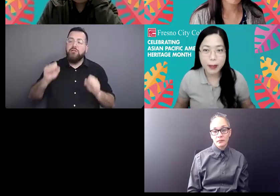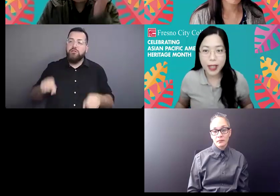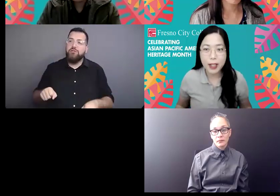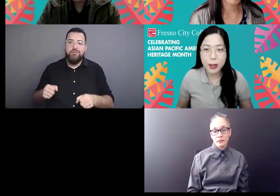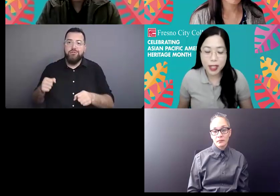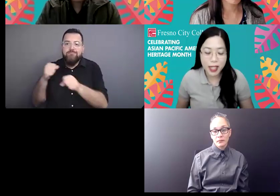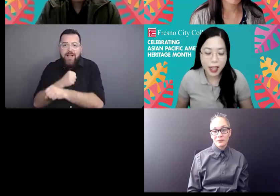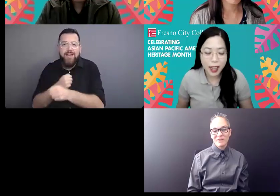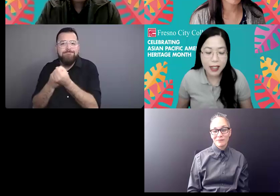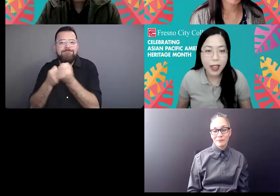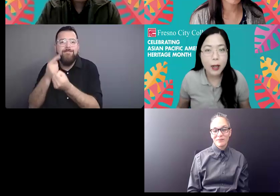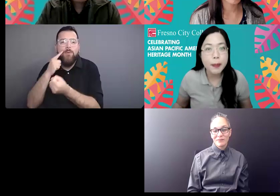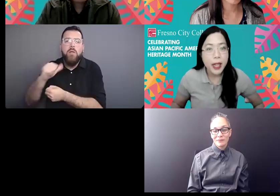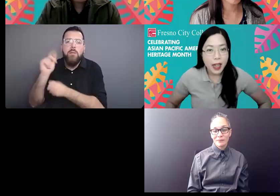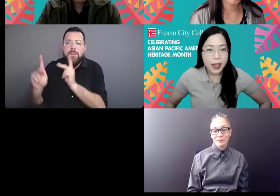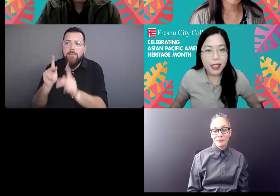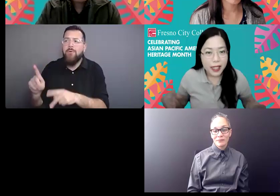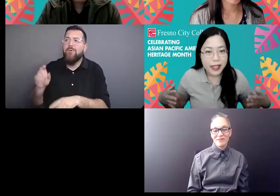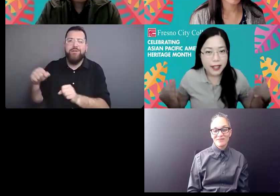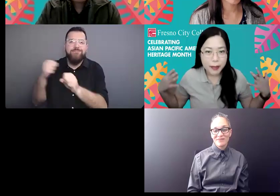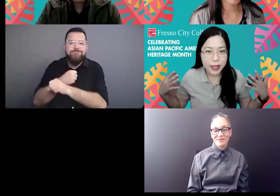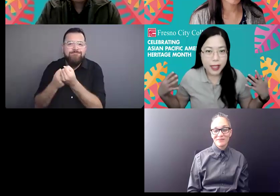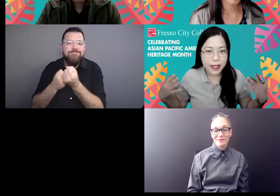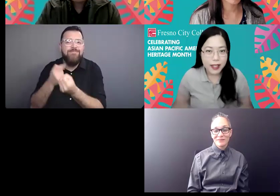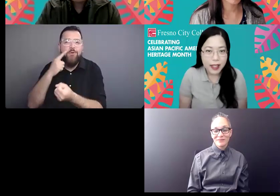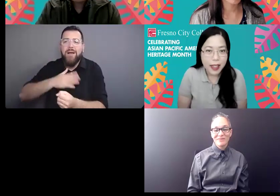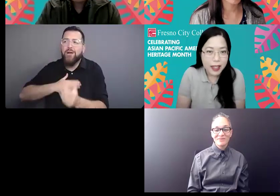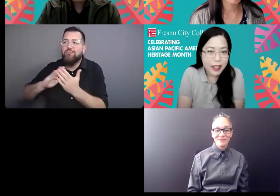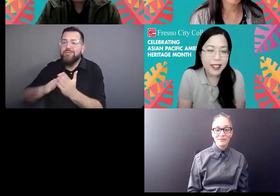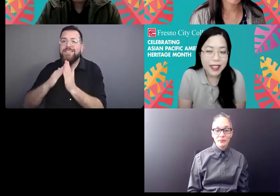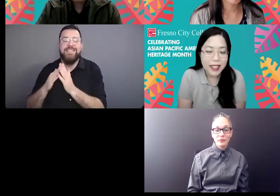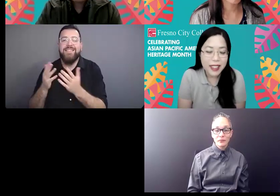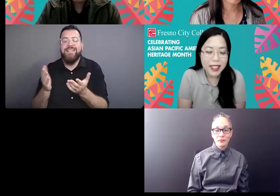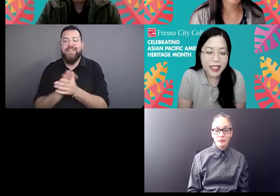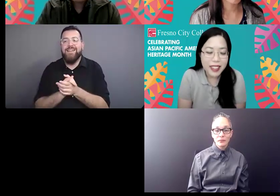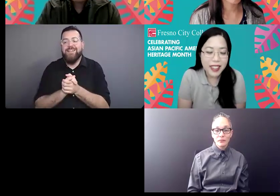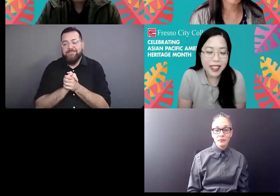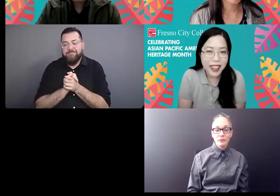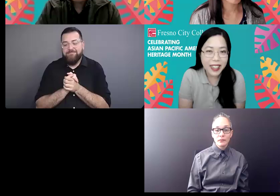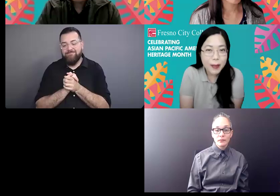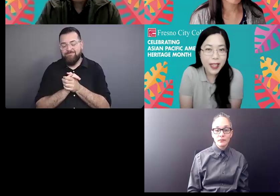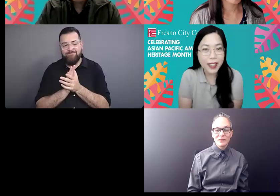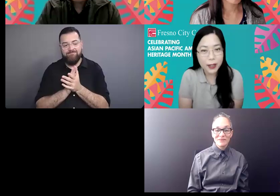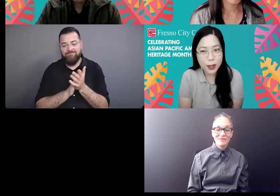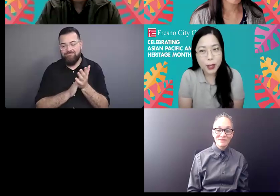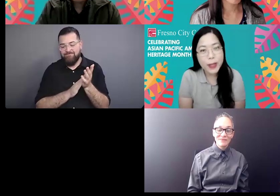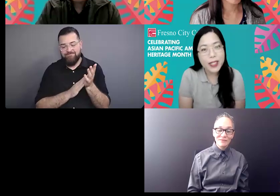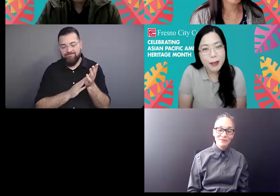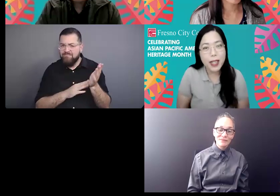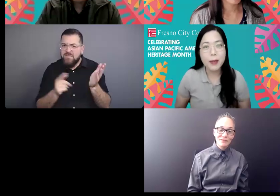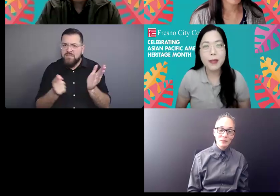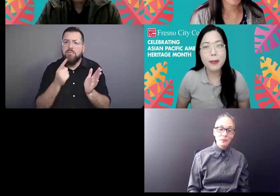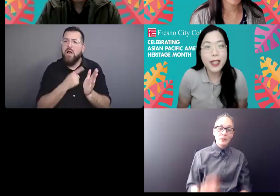people and my community. And it can be uncomfortable,